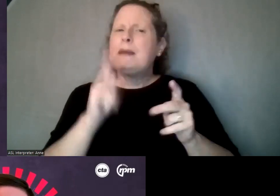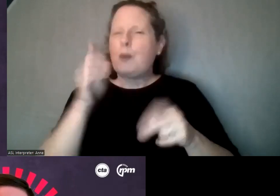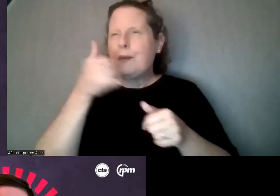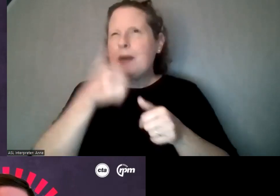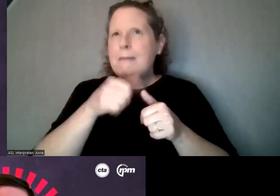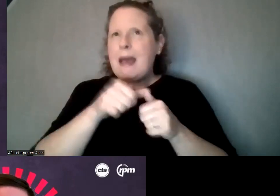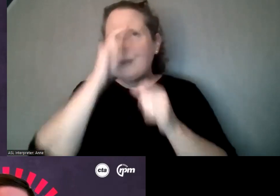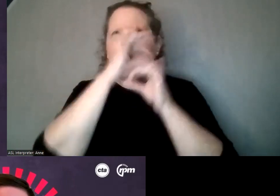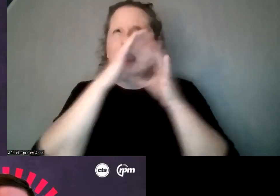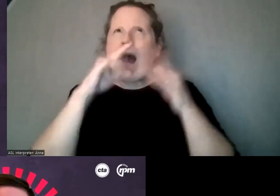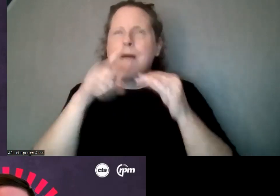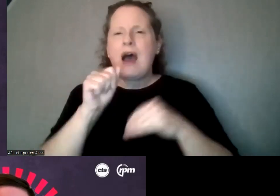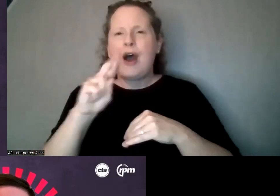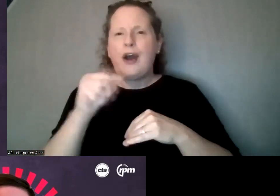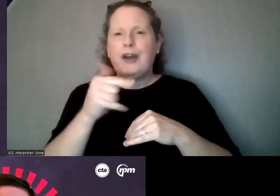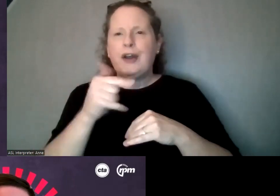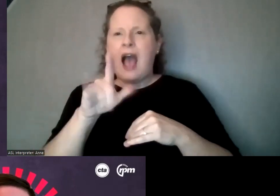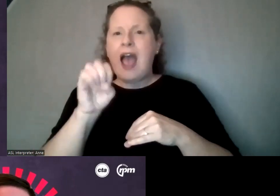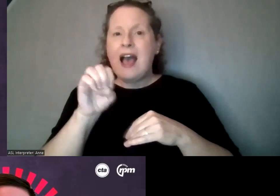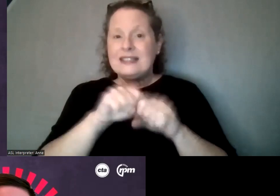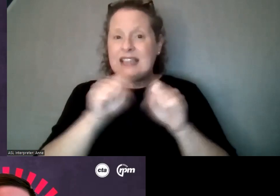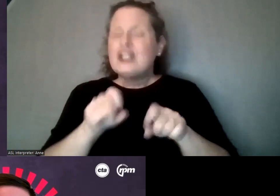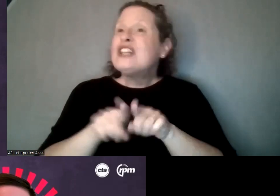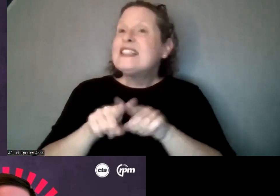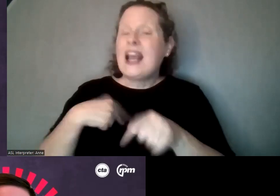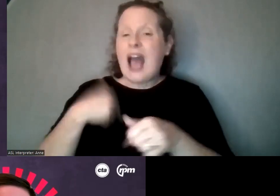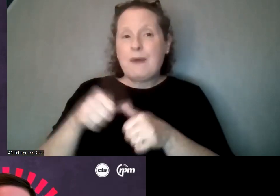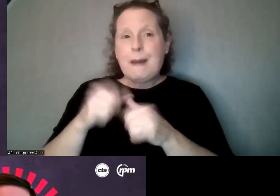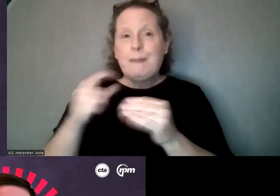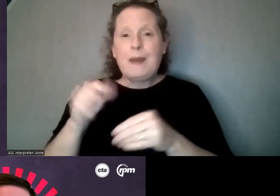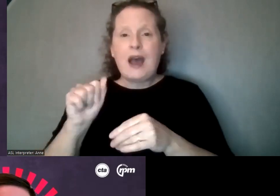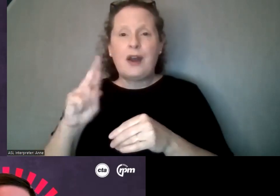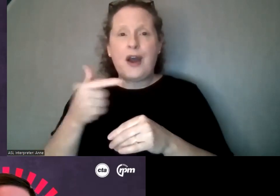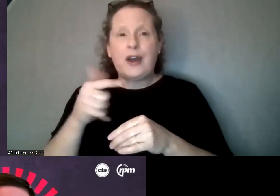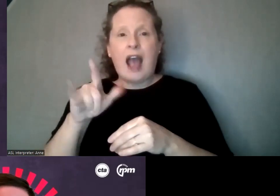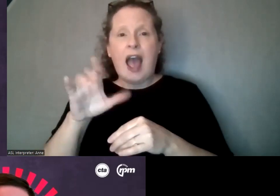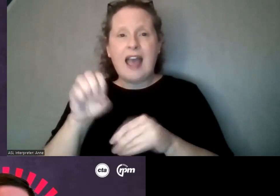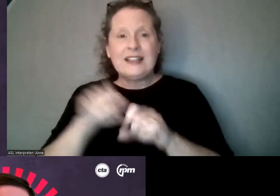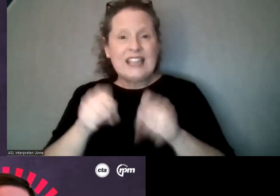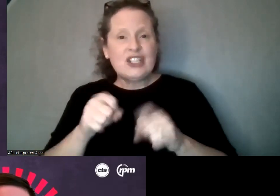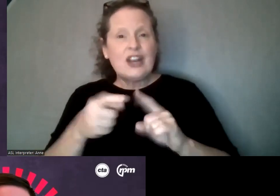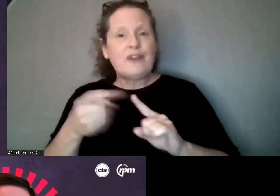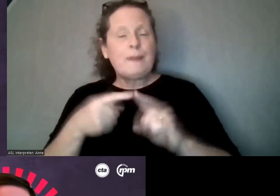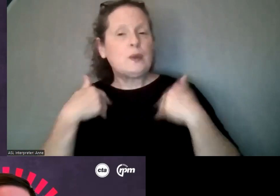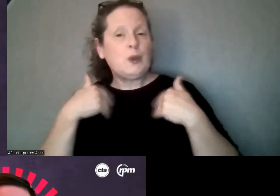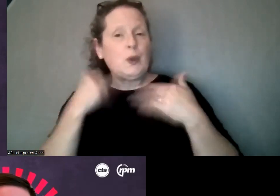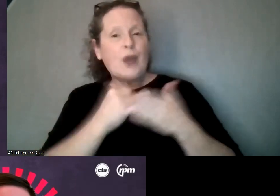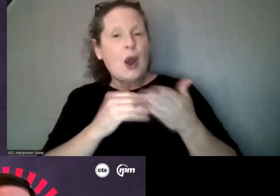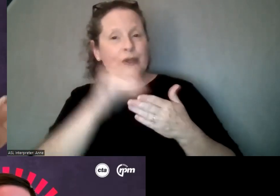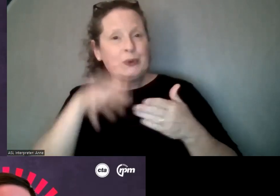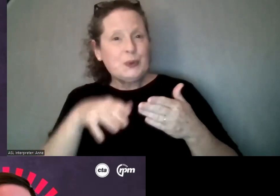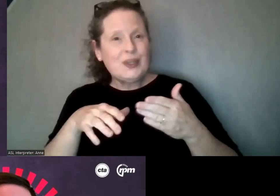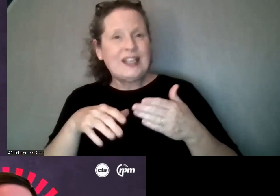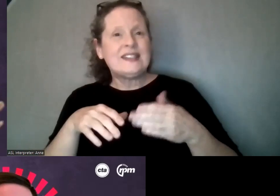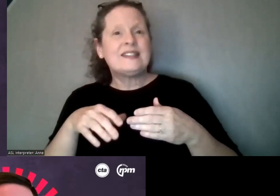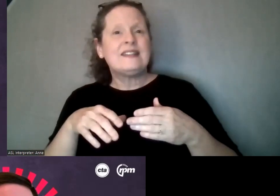Argyle Station, just like how I remember about Argyle Station from my, the youth art students time, and